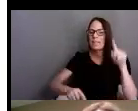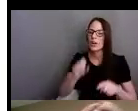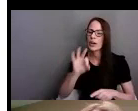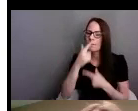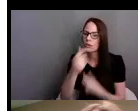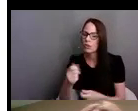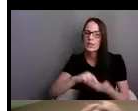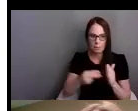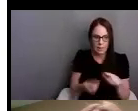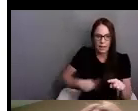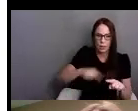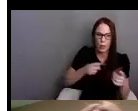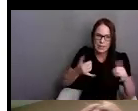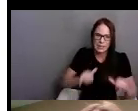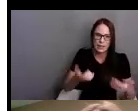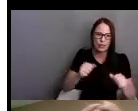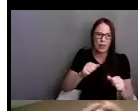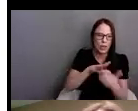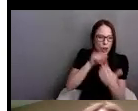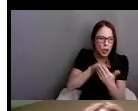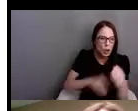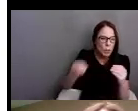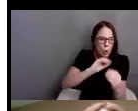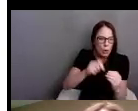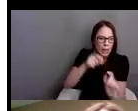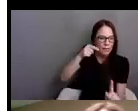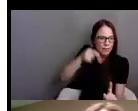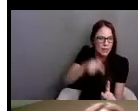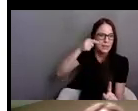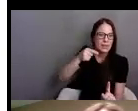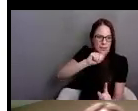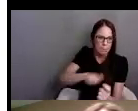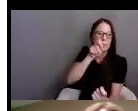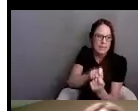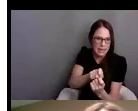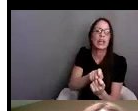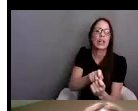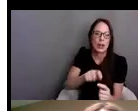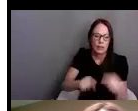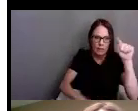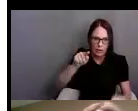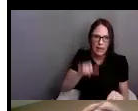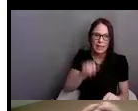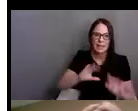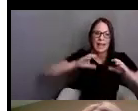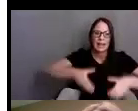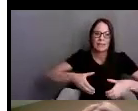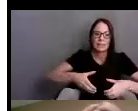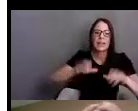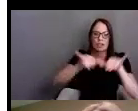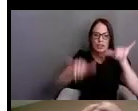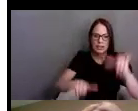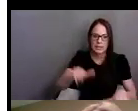we are still trying to learn more about this particular variant. So that is the classification system that CDC is